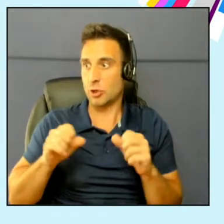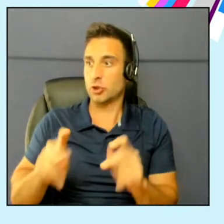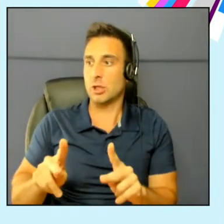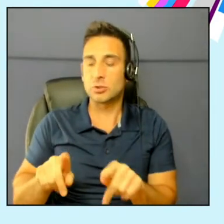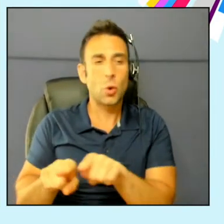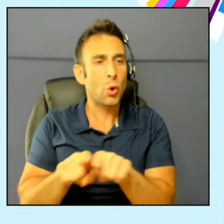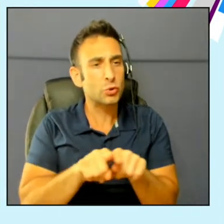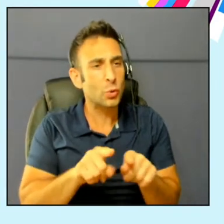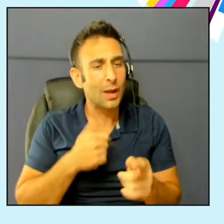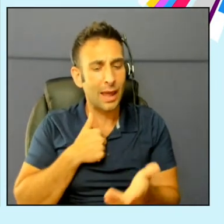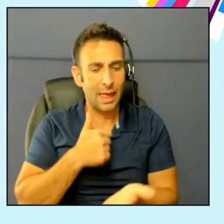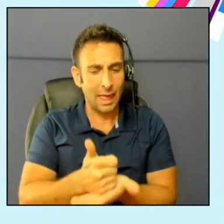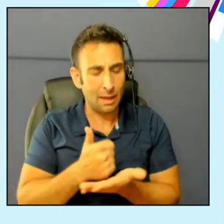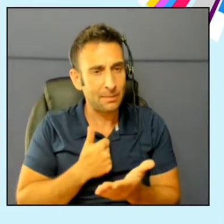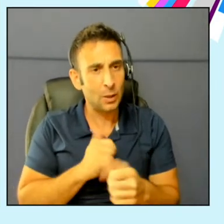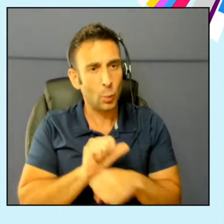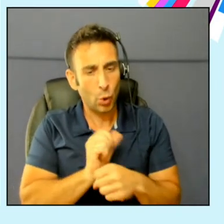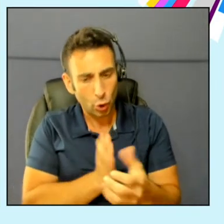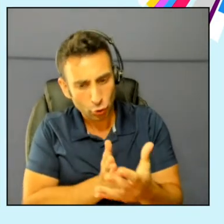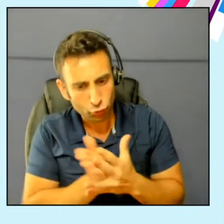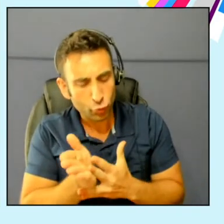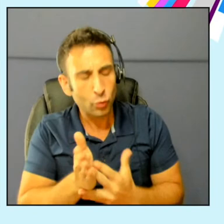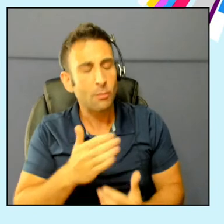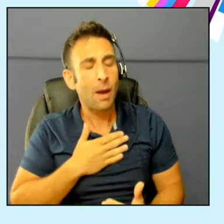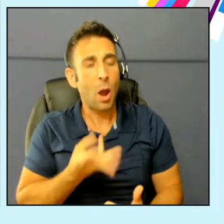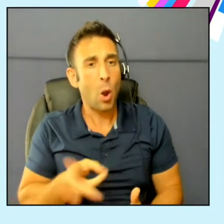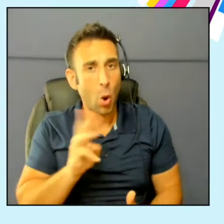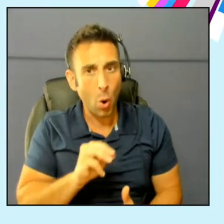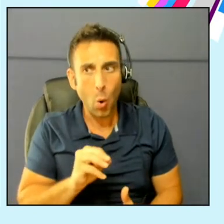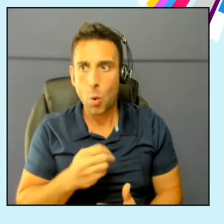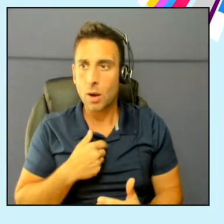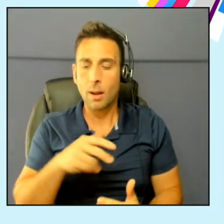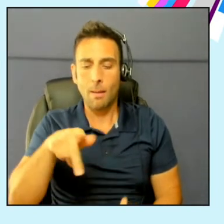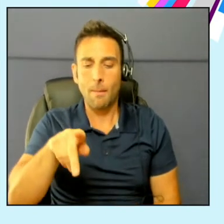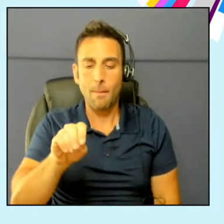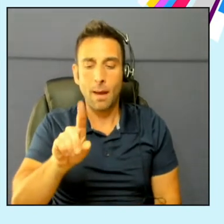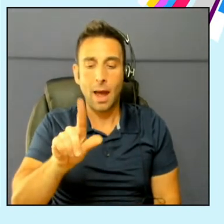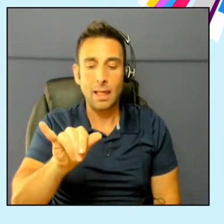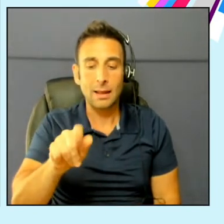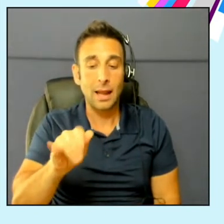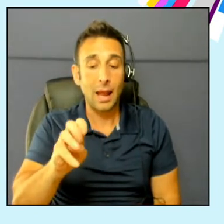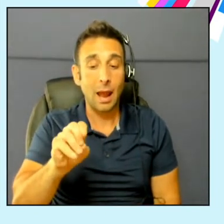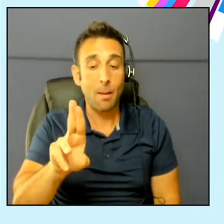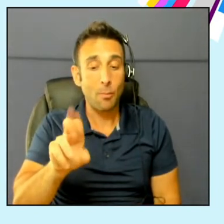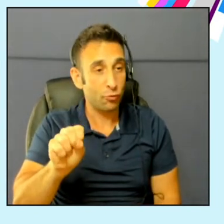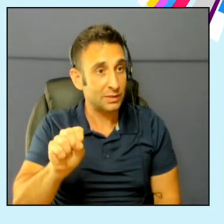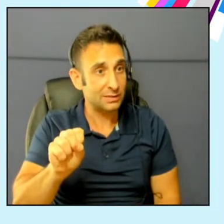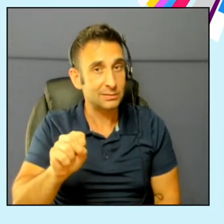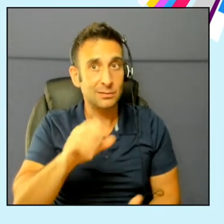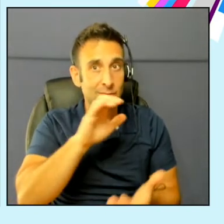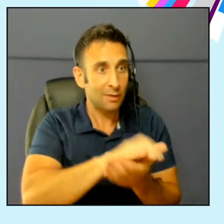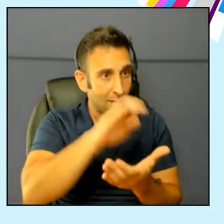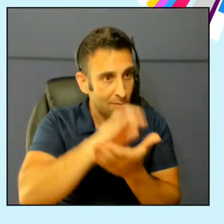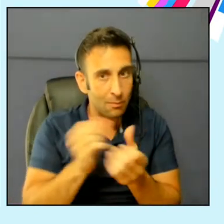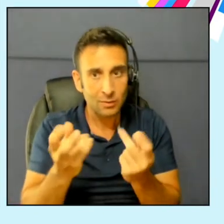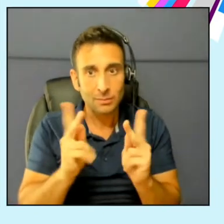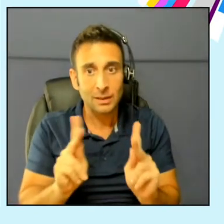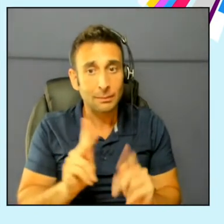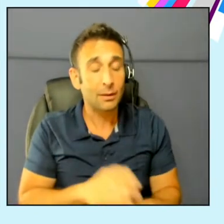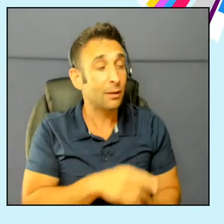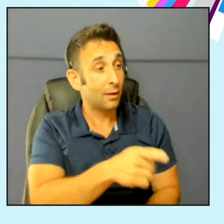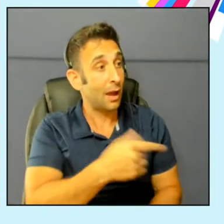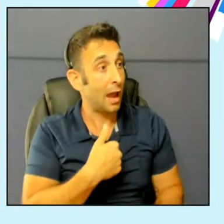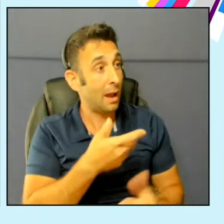own polyamorous identity. In the game, I married a woman who didn't care that I flirted with all the